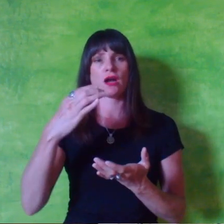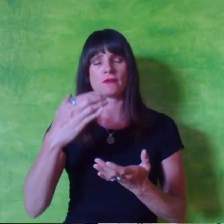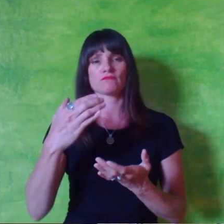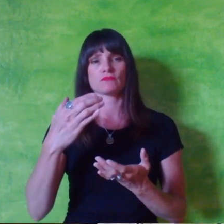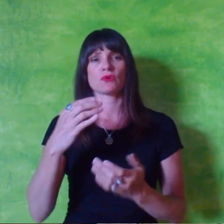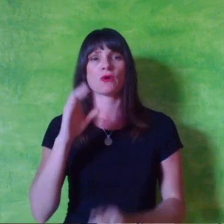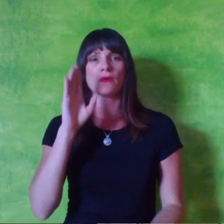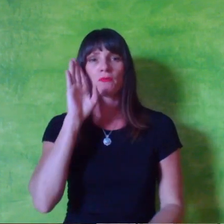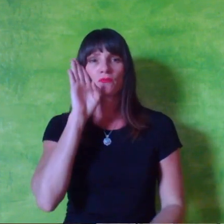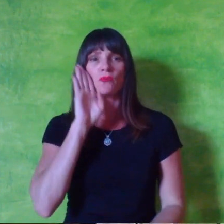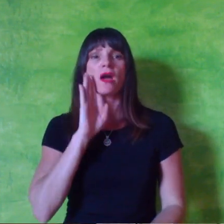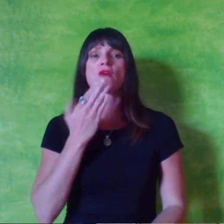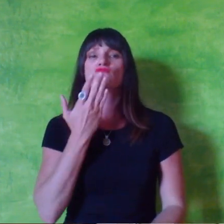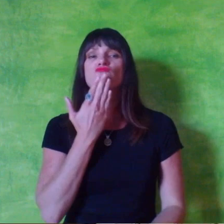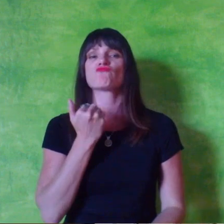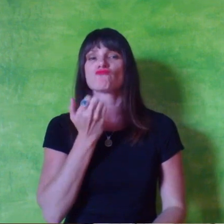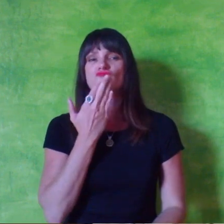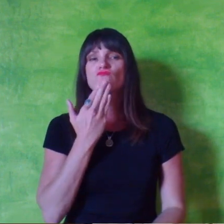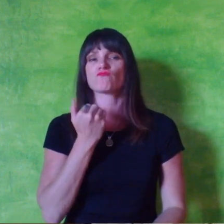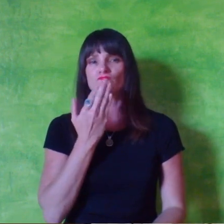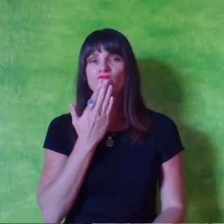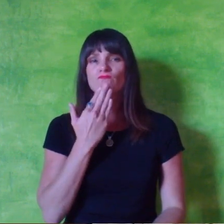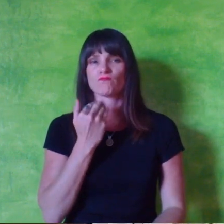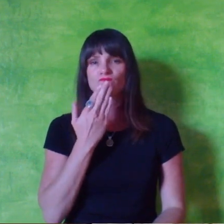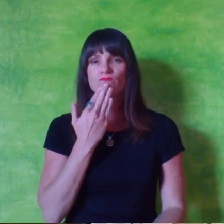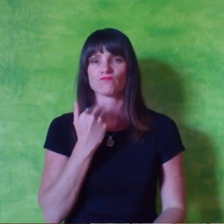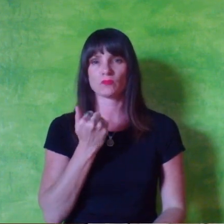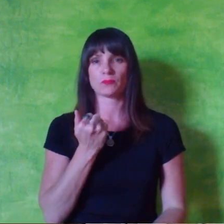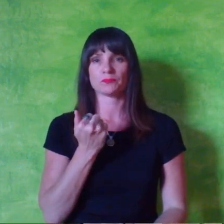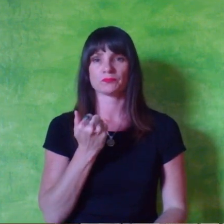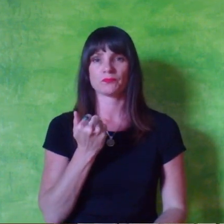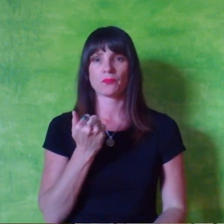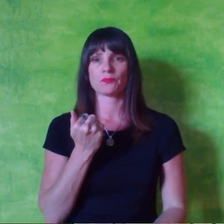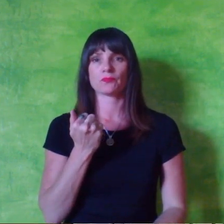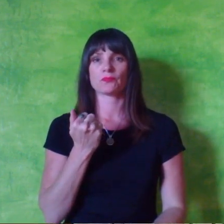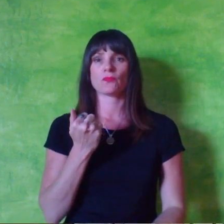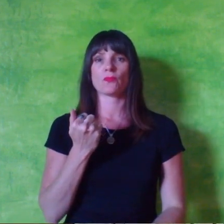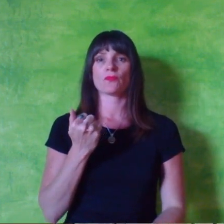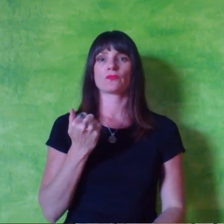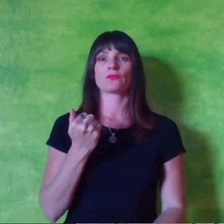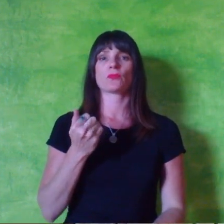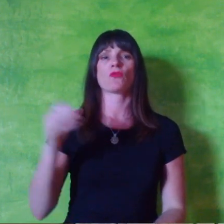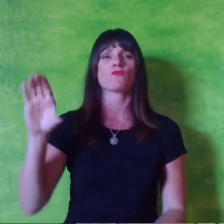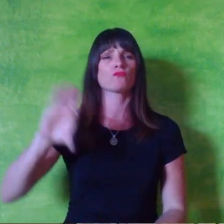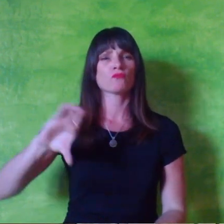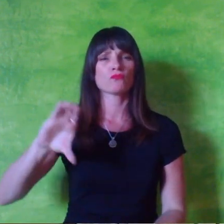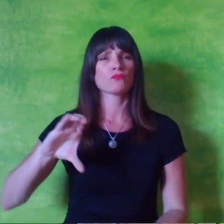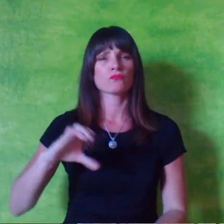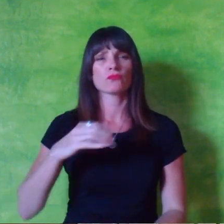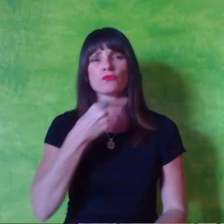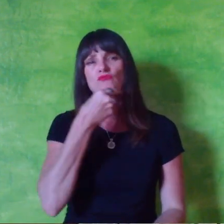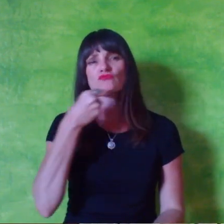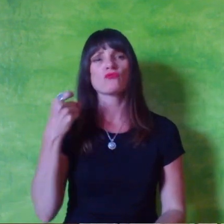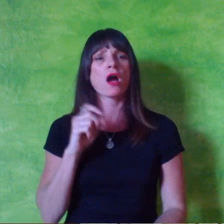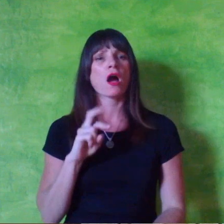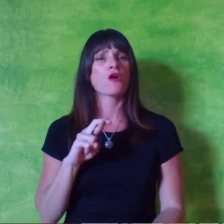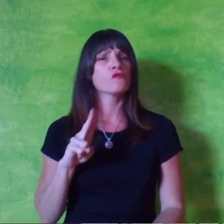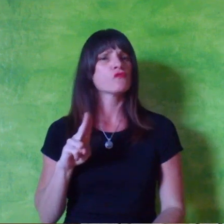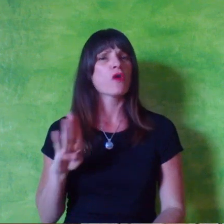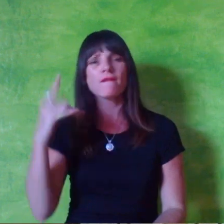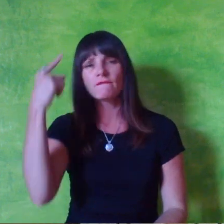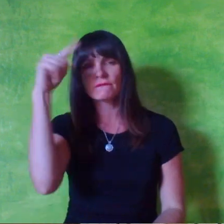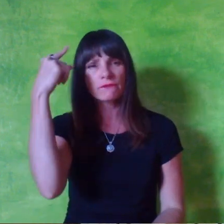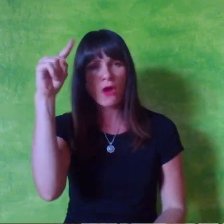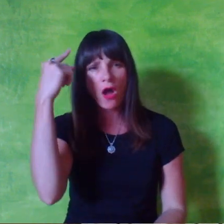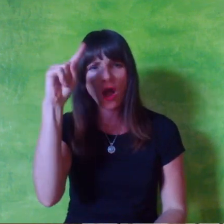And the purposes of a dry rub is that you want something that's going to both season